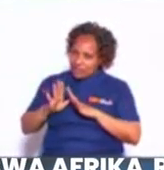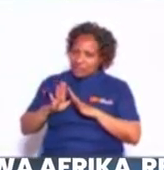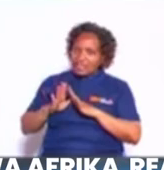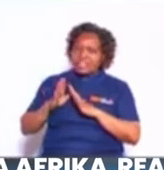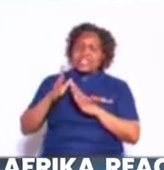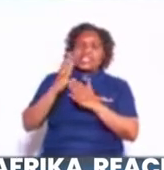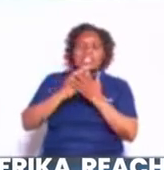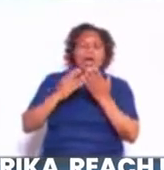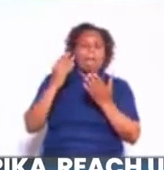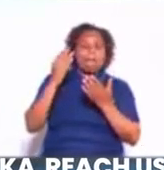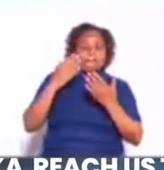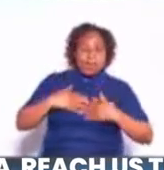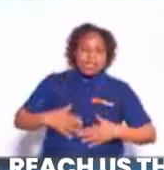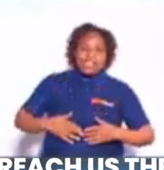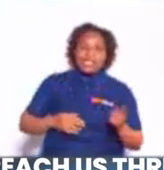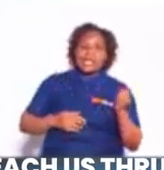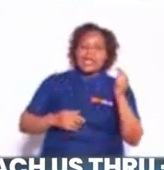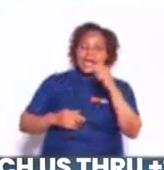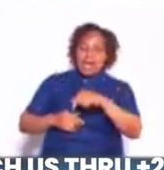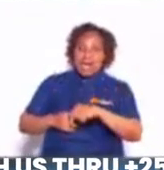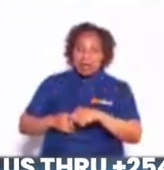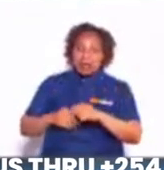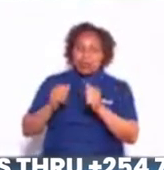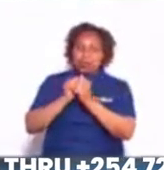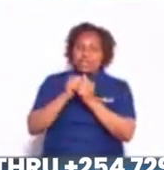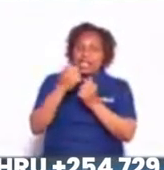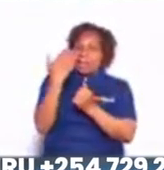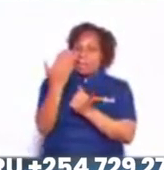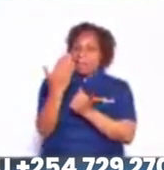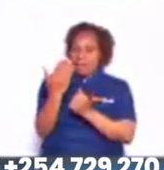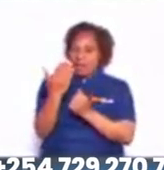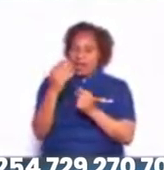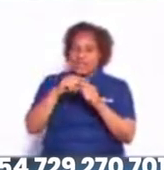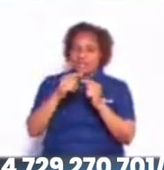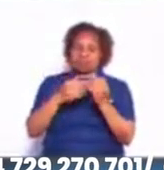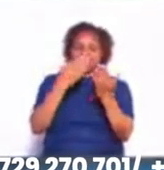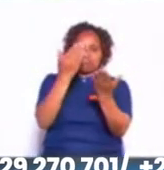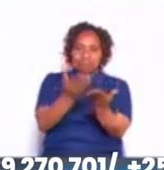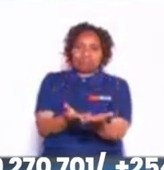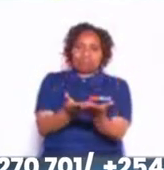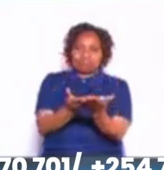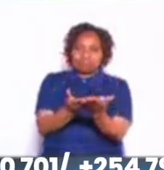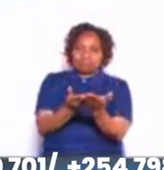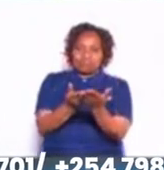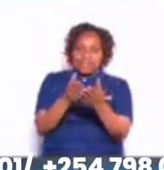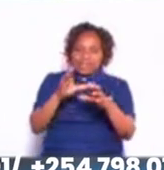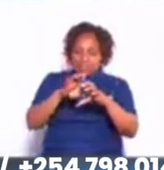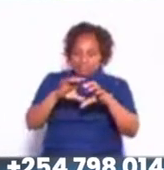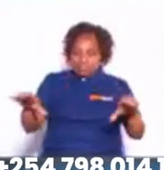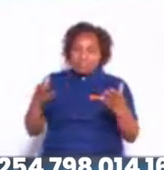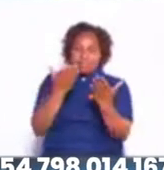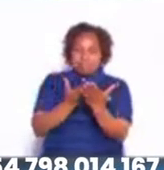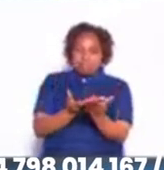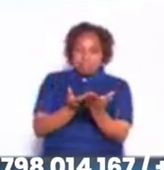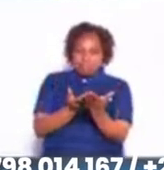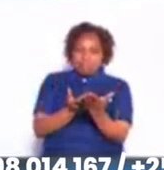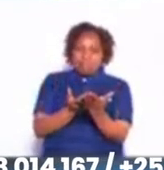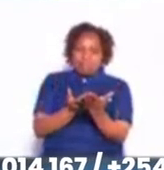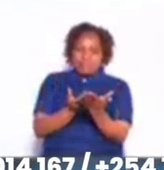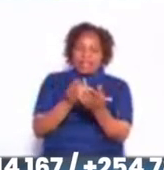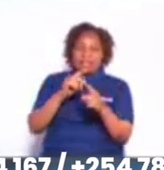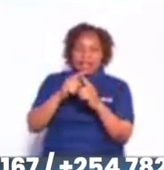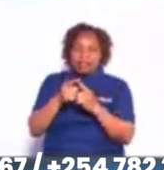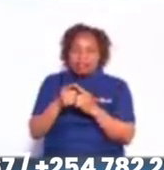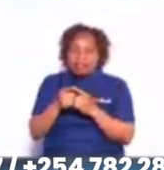somebody came with just a single paper and placed on the pulpit like this one there, and